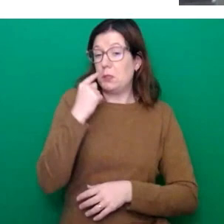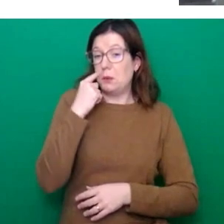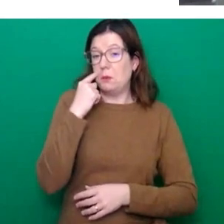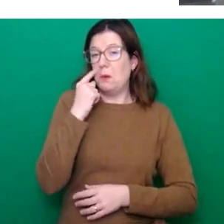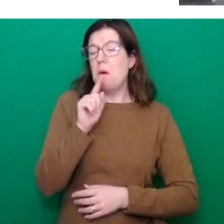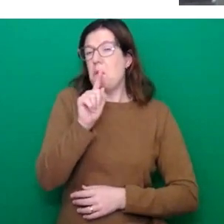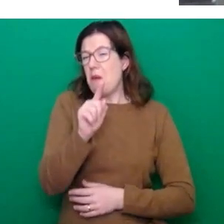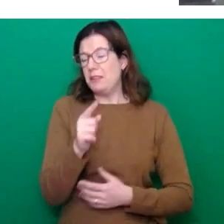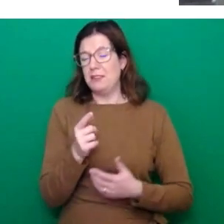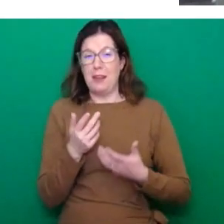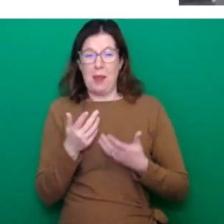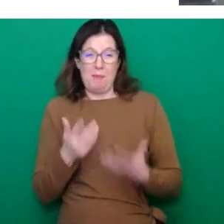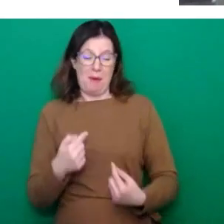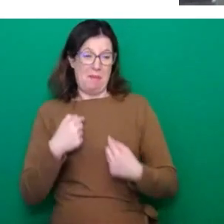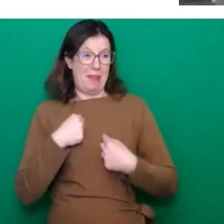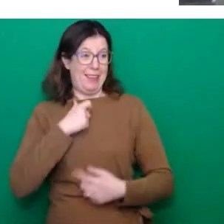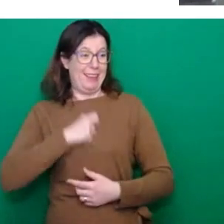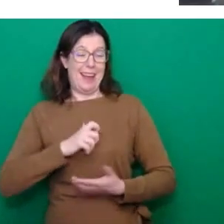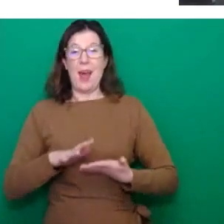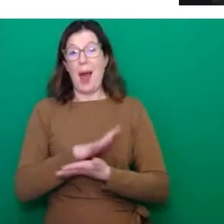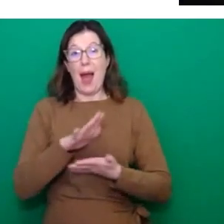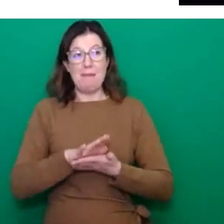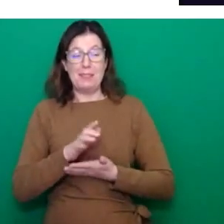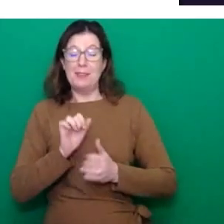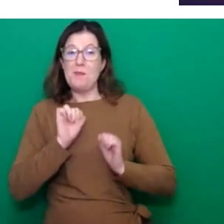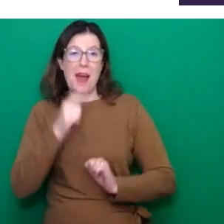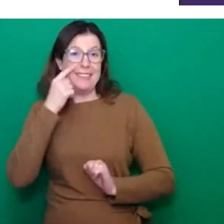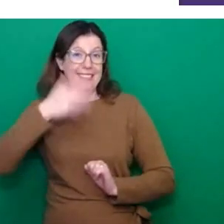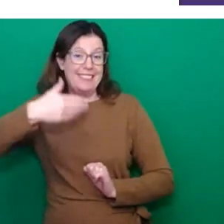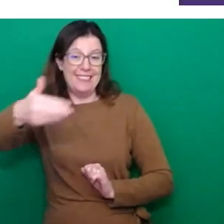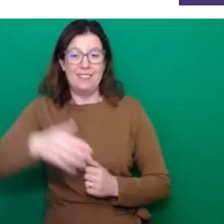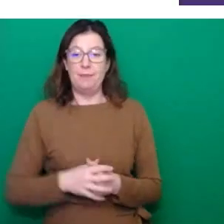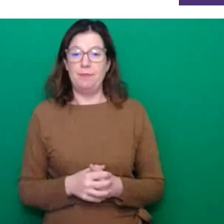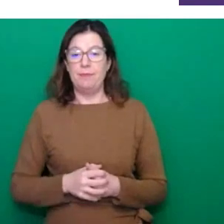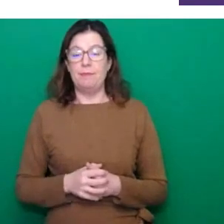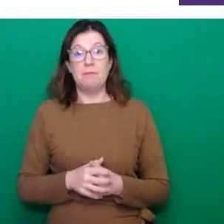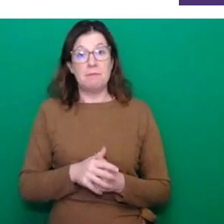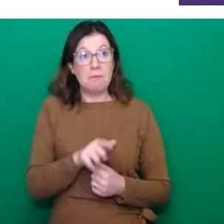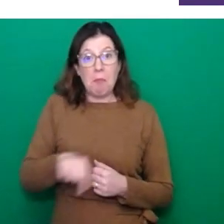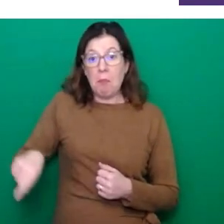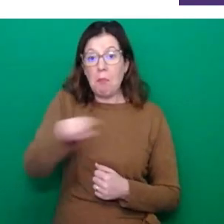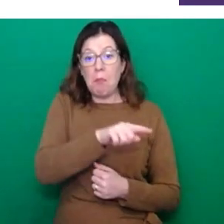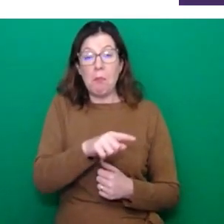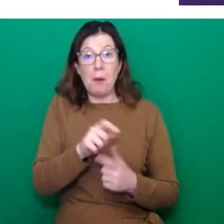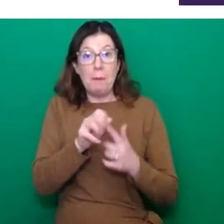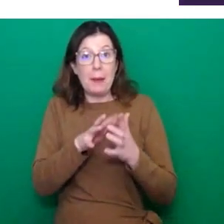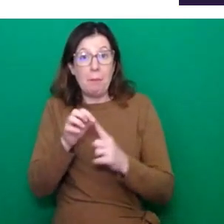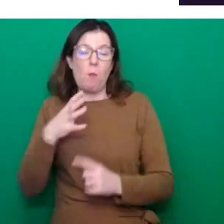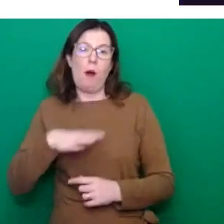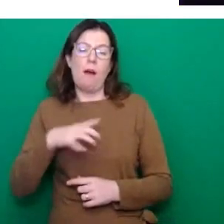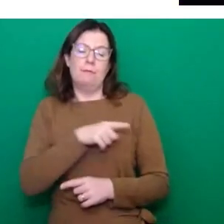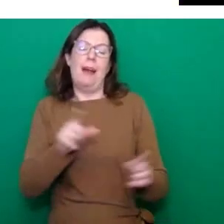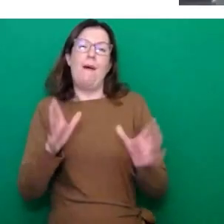of just happy where I am at the moment and just going to see how it goes. I guess just be prepared for the high